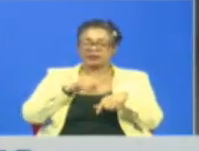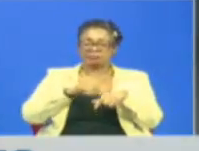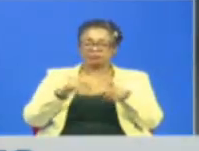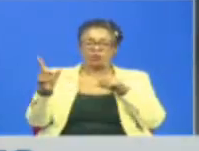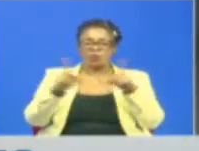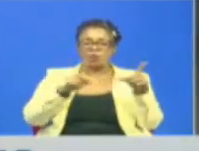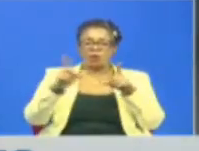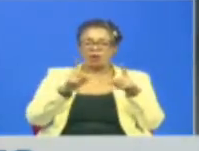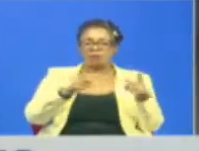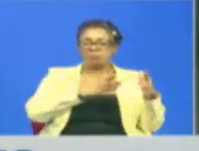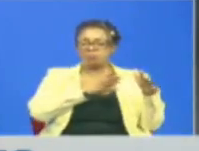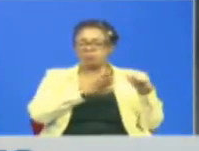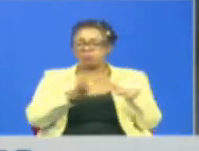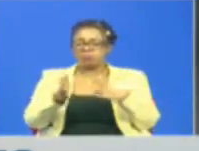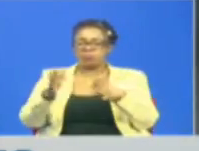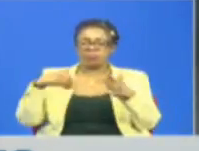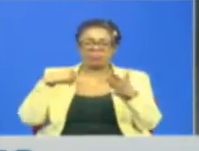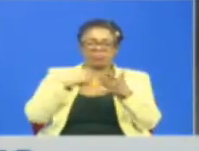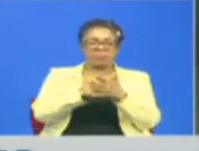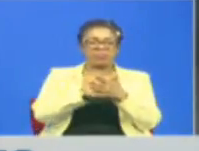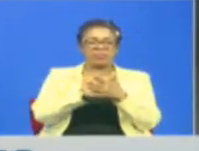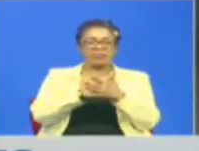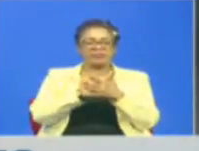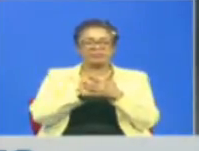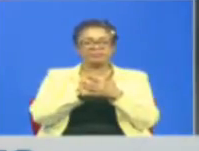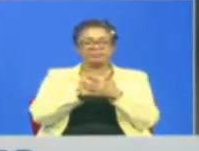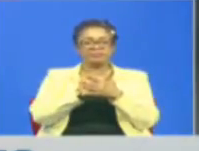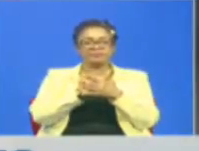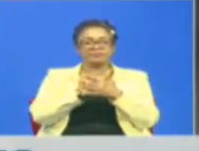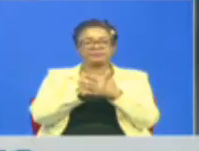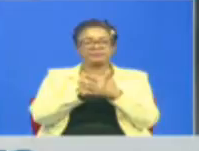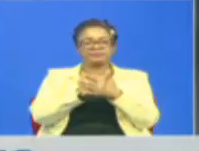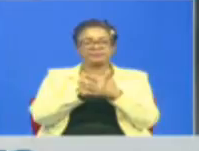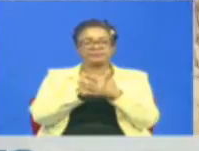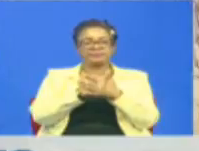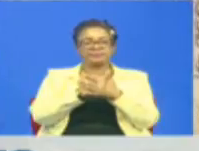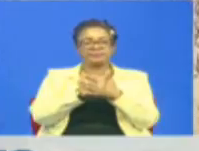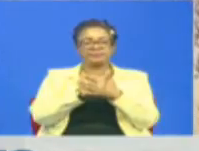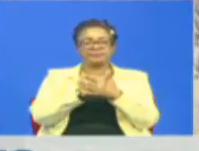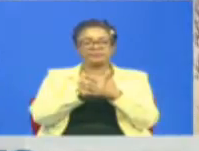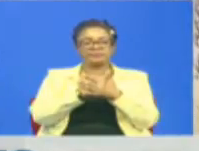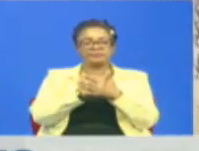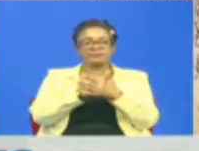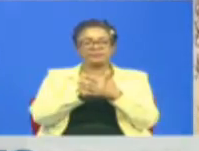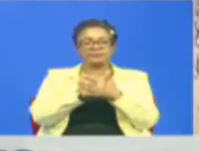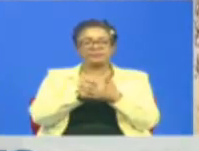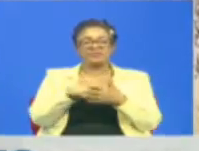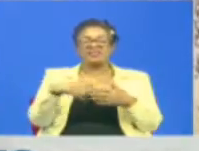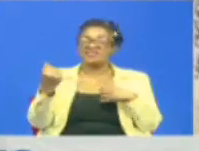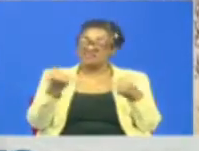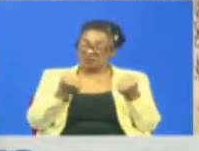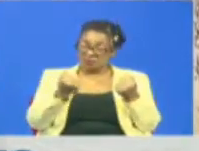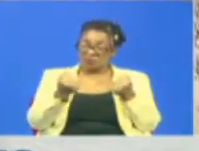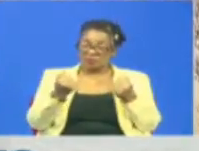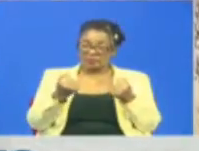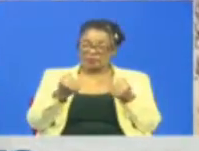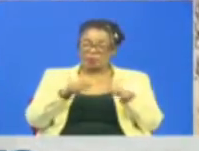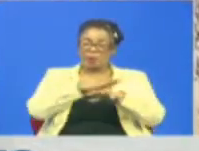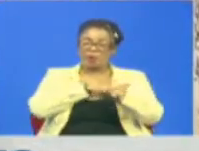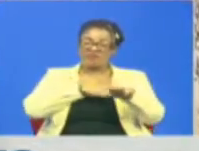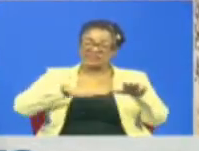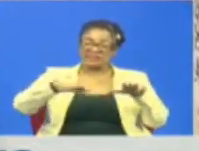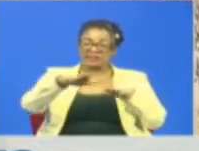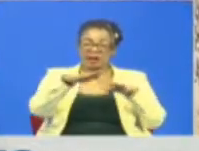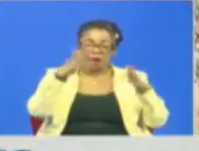road and knocked her off the walkway into the trenches of Ongata Rongai. Gari ilikuwa ina overtake